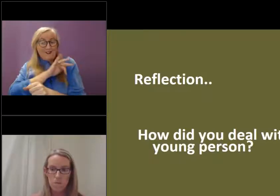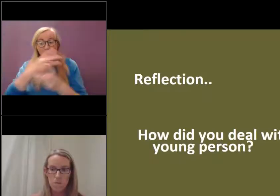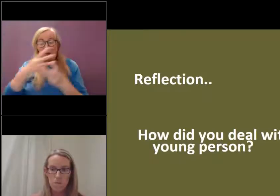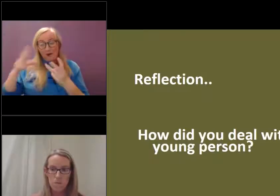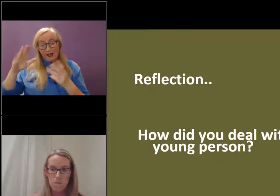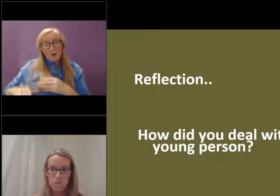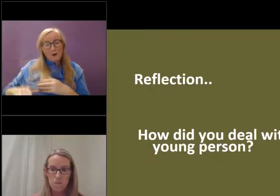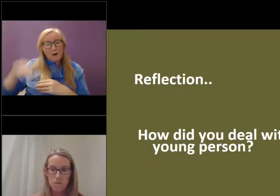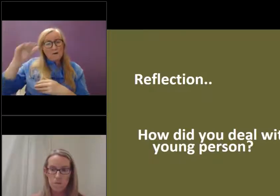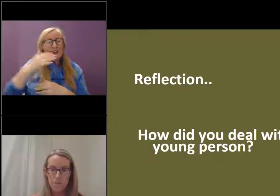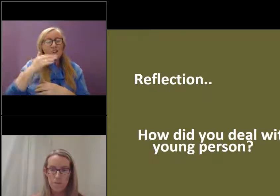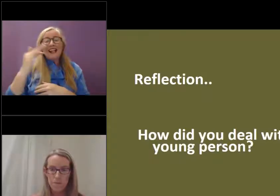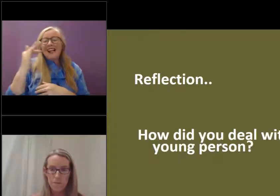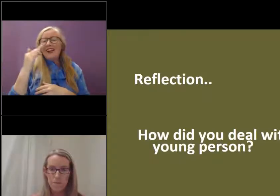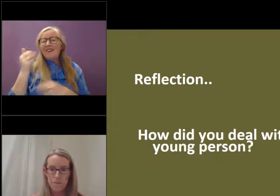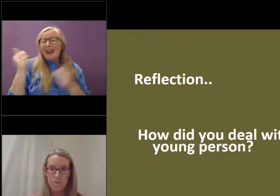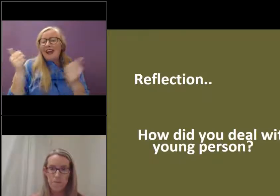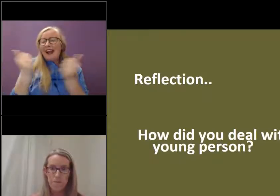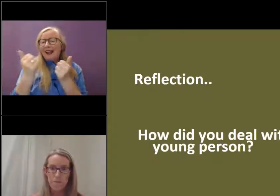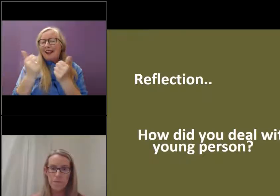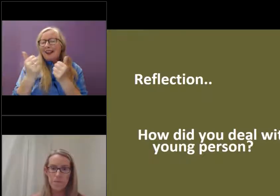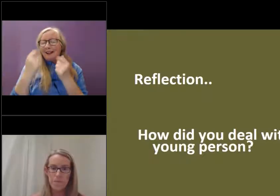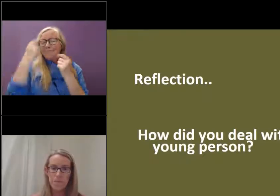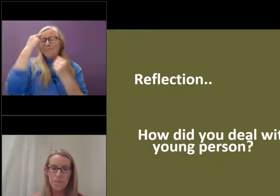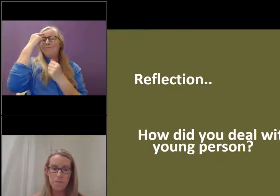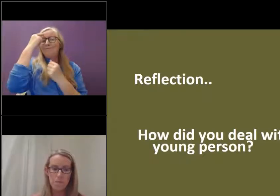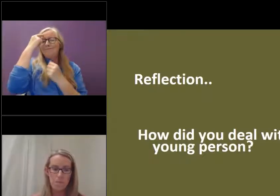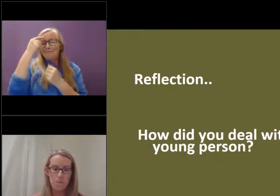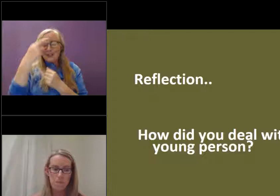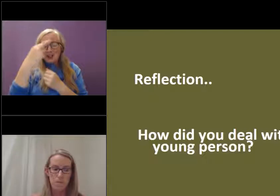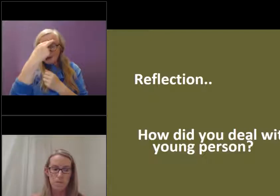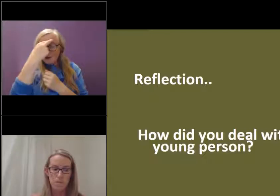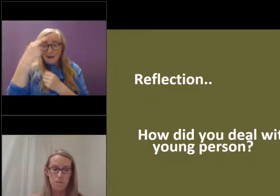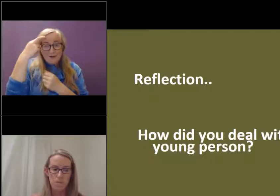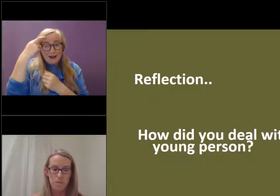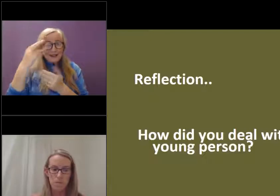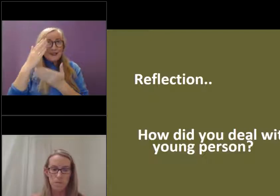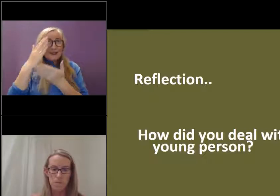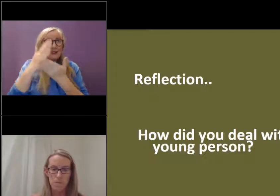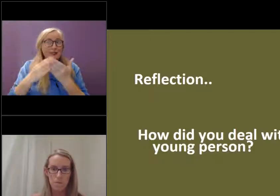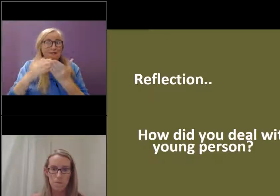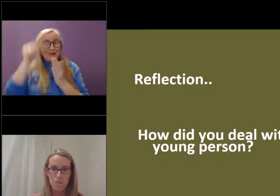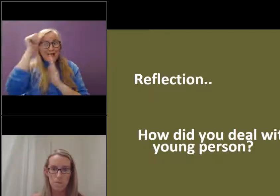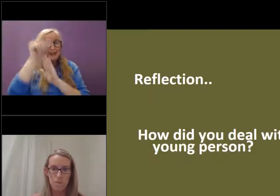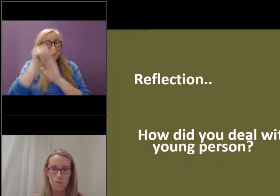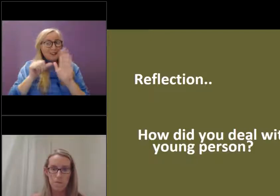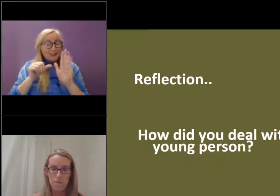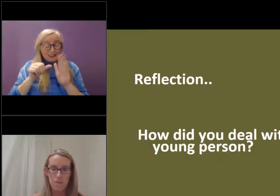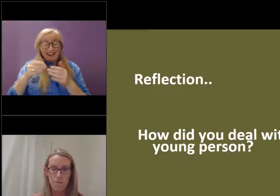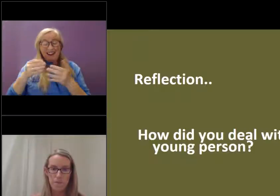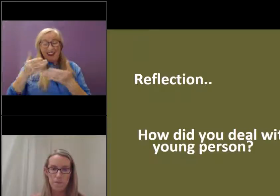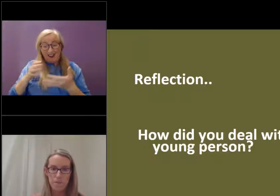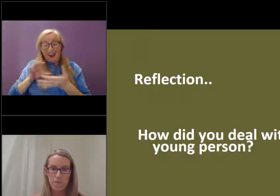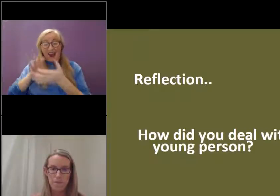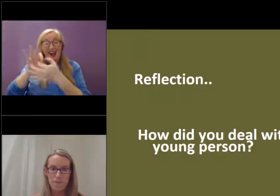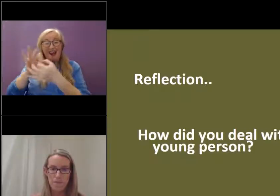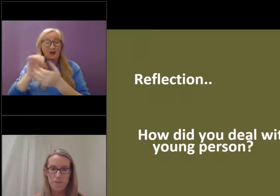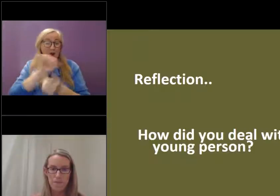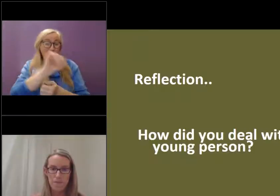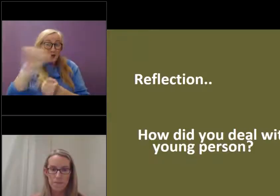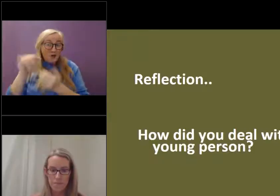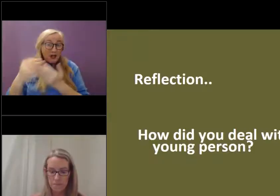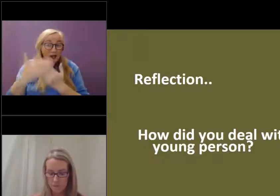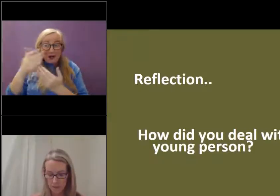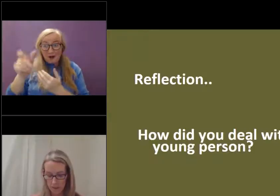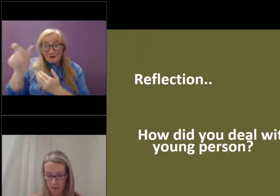springing to mind, or it can be a reminder maybe of what some of the experiences your young person might be having too. And just think about